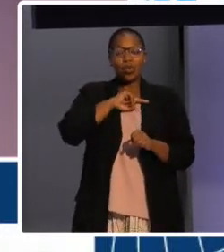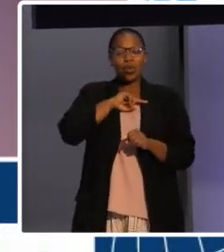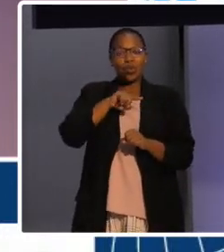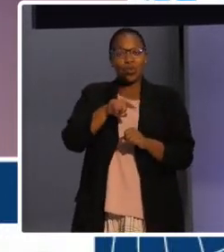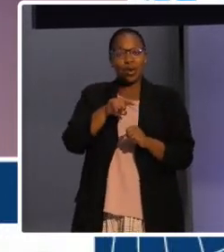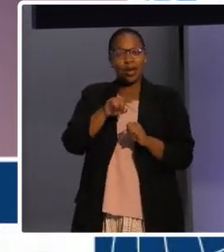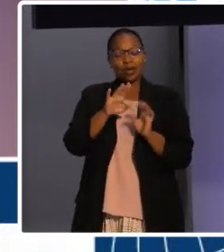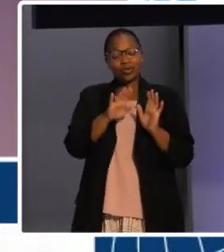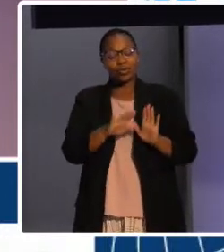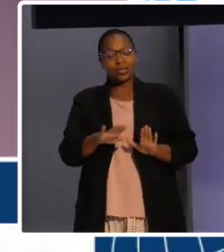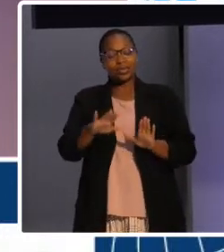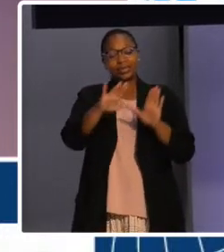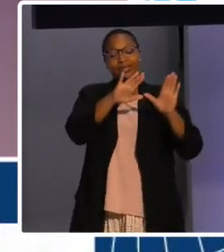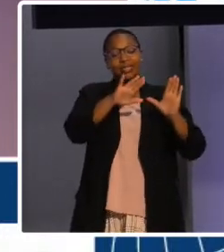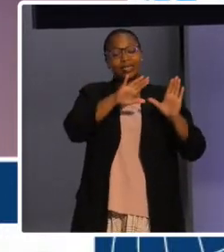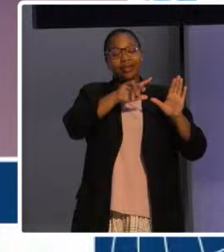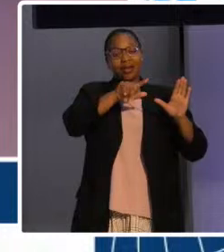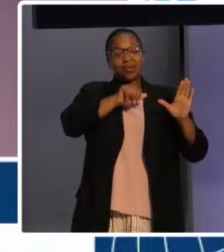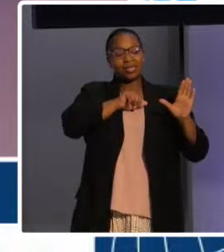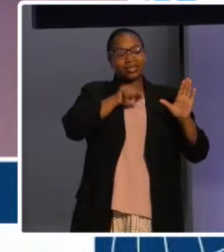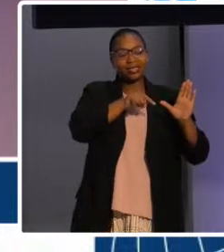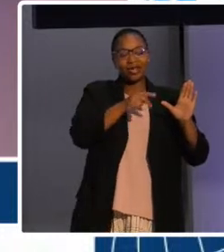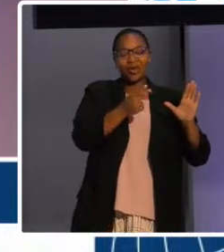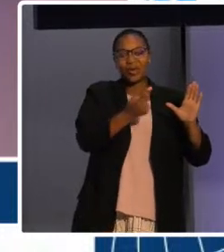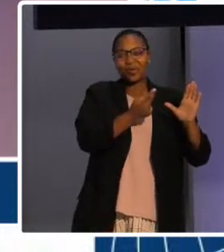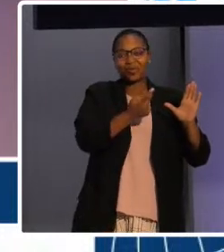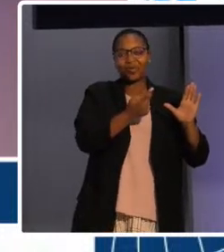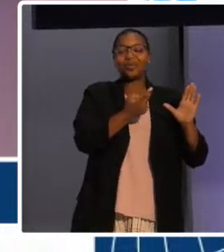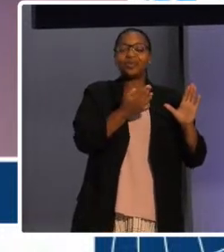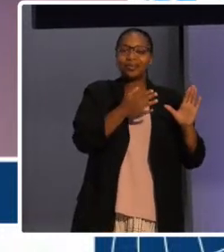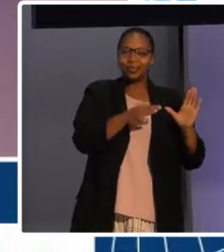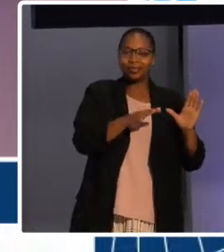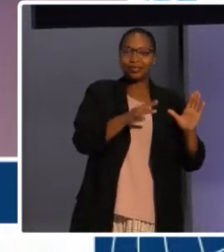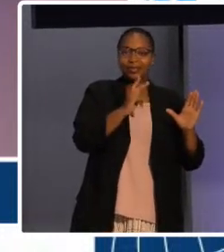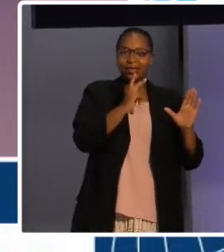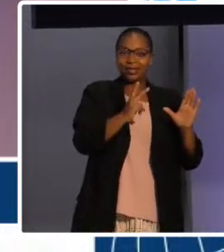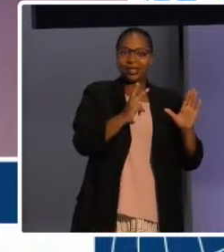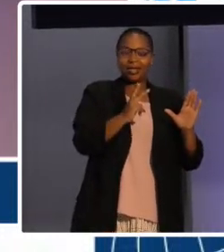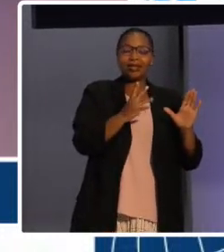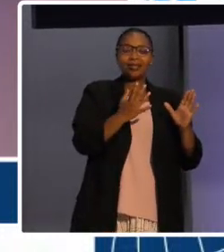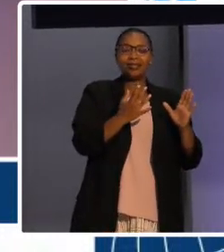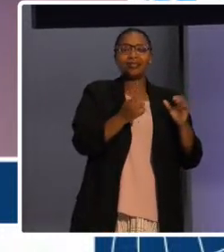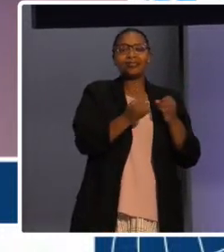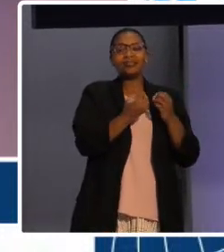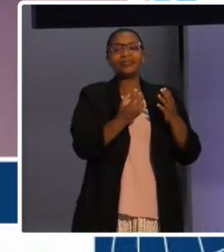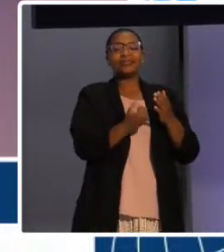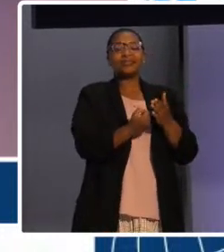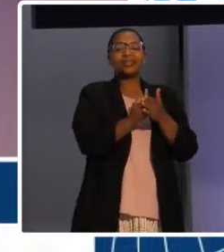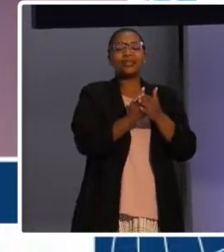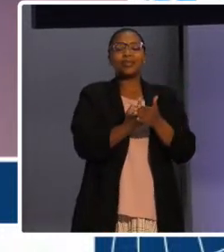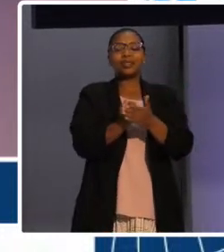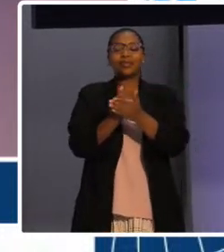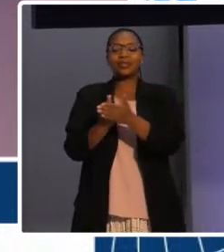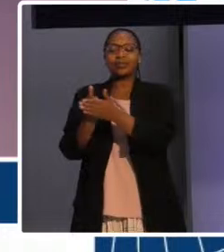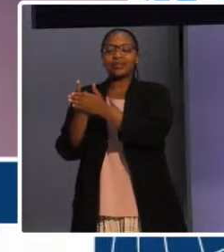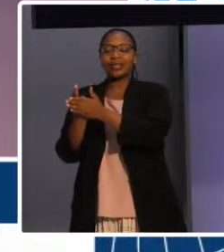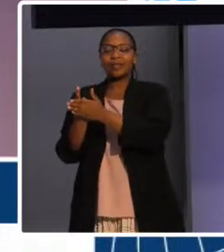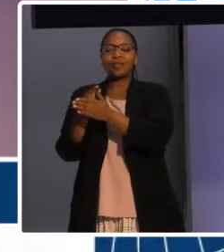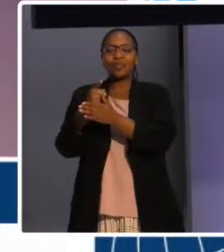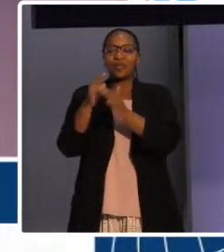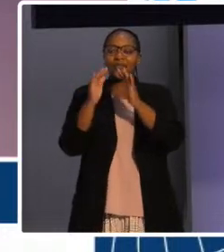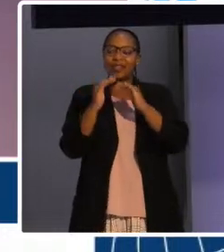too has seen its fair share of episodes of democratic